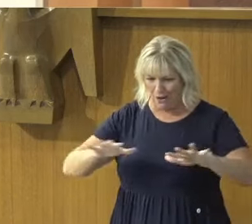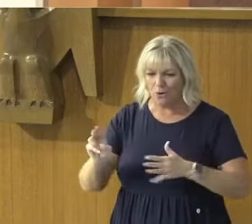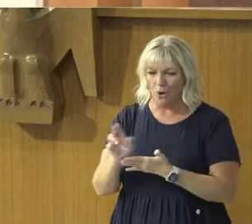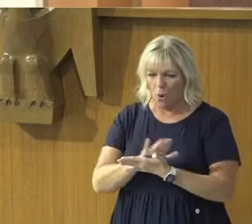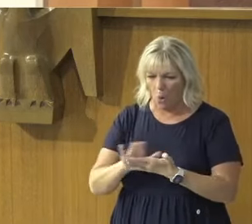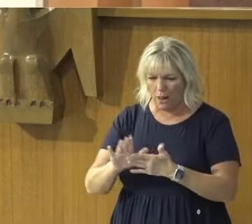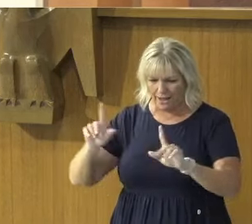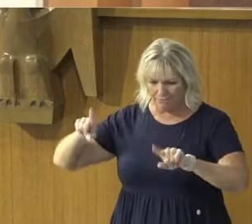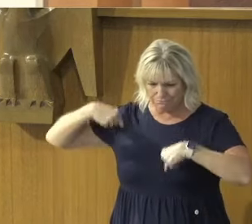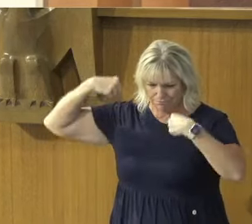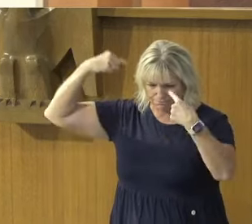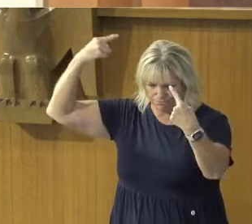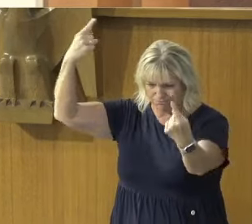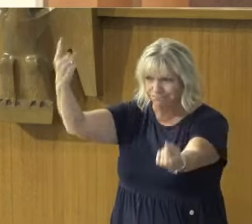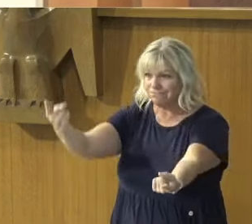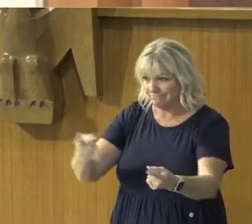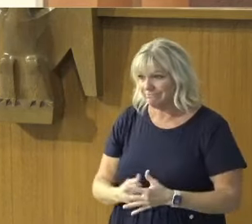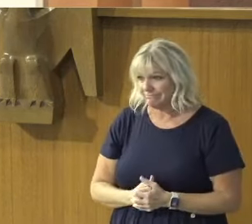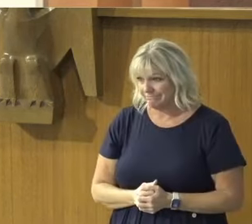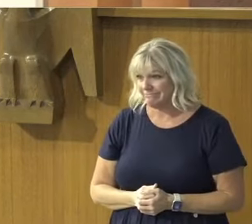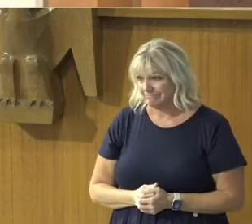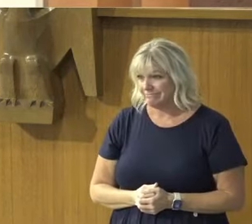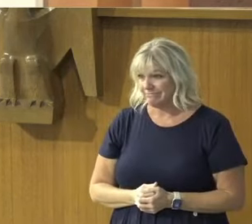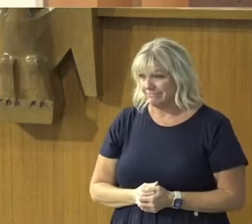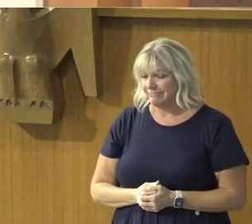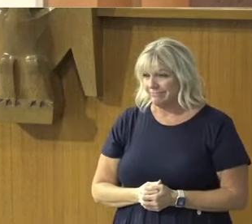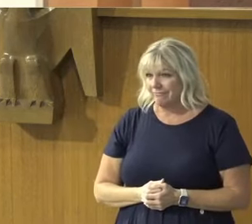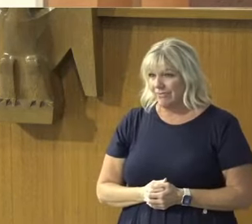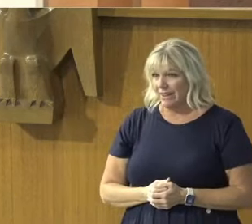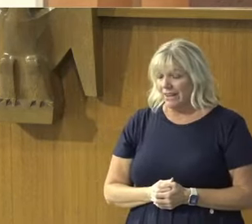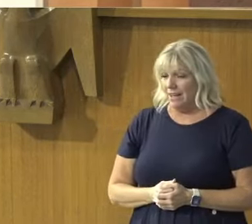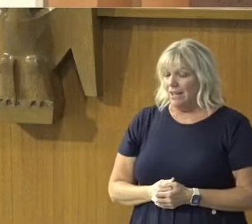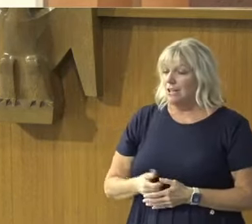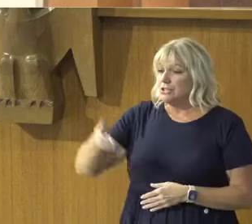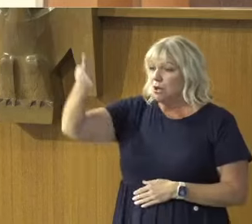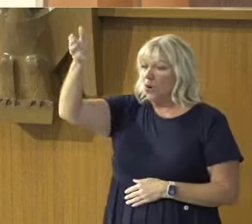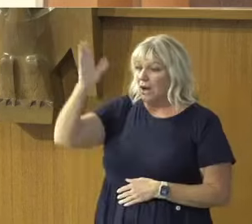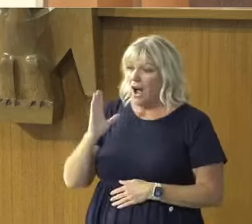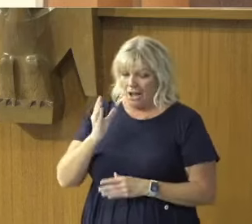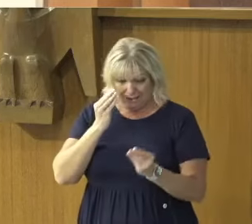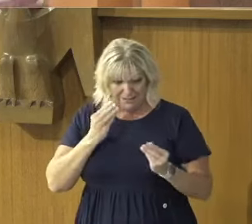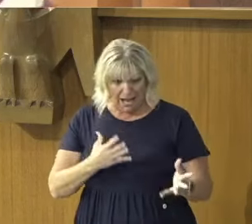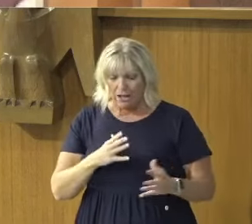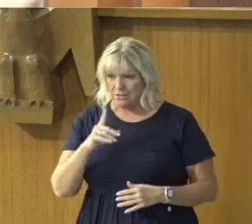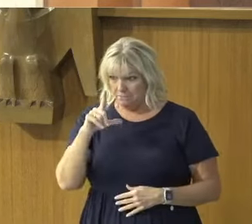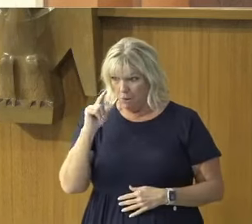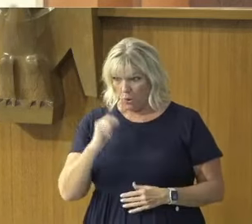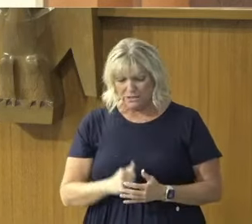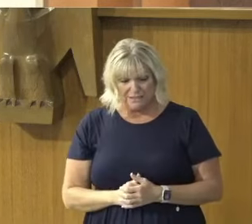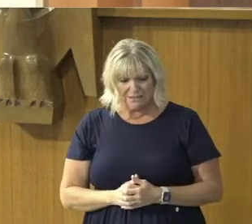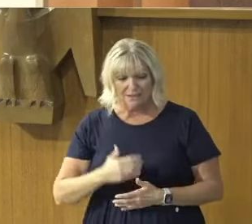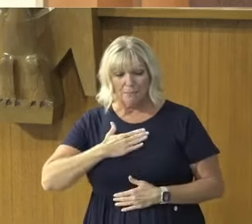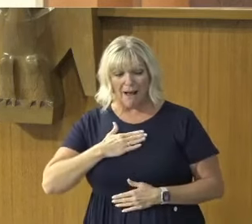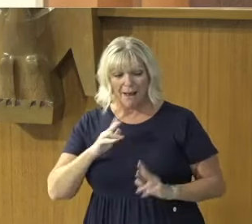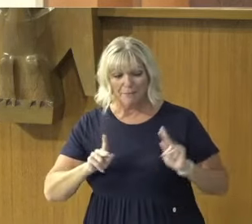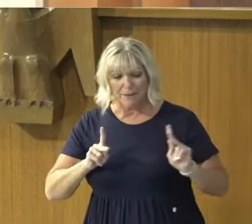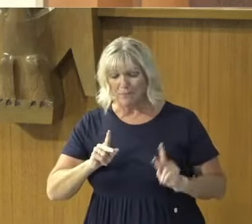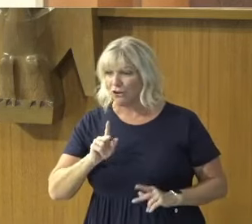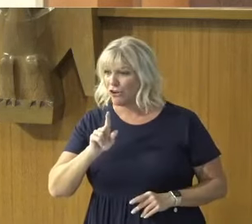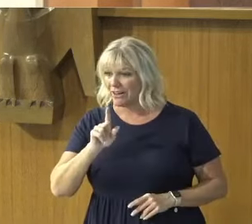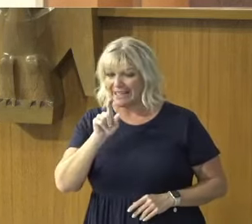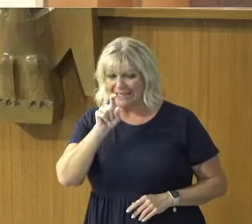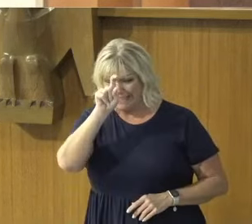all along. After establishing her presence, God tells Moses she's heard her people cry out in